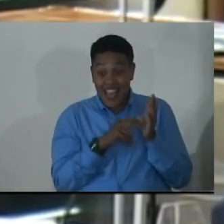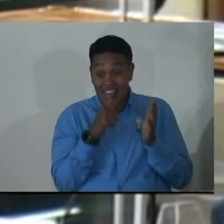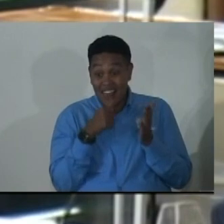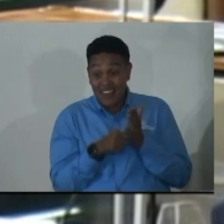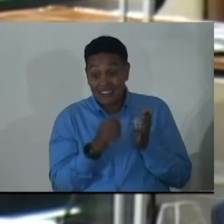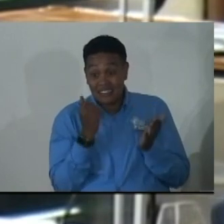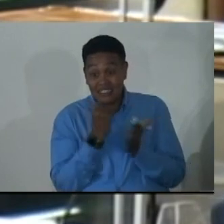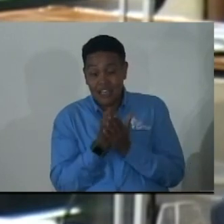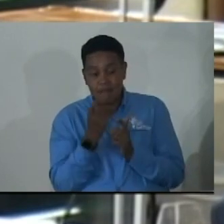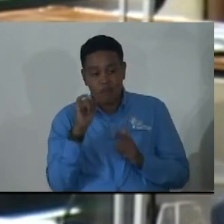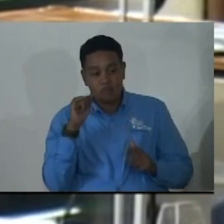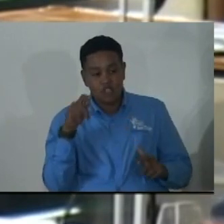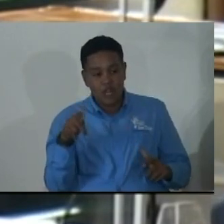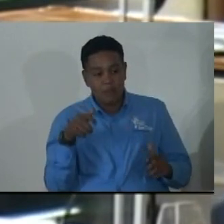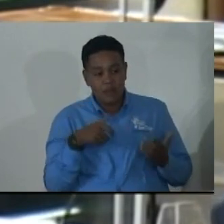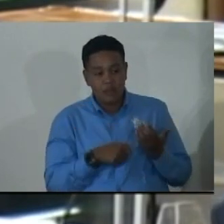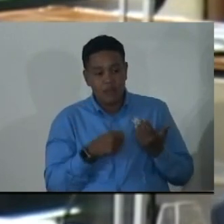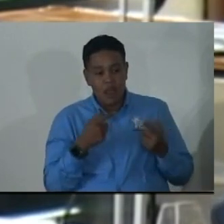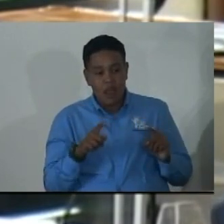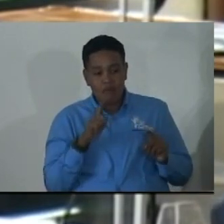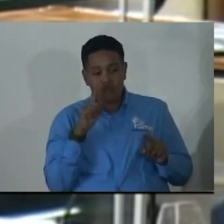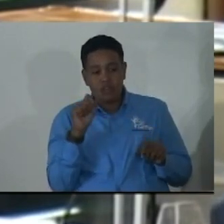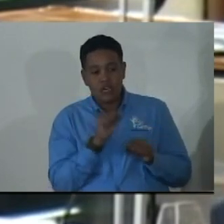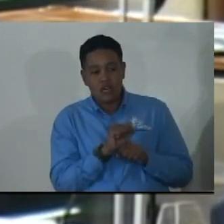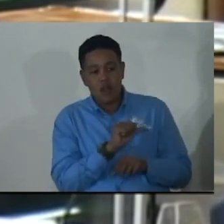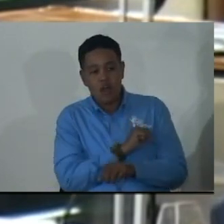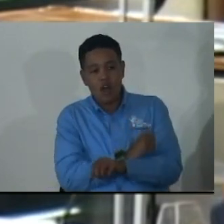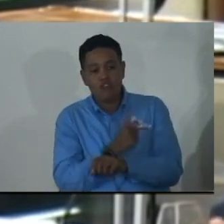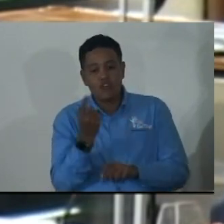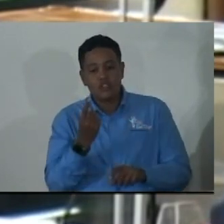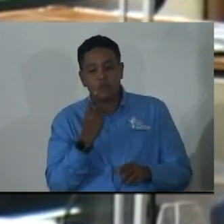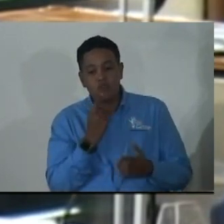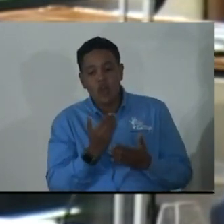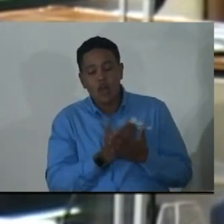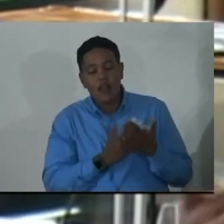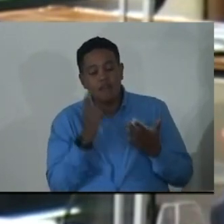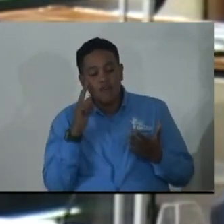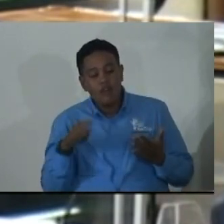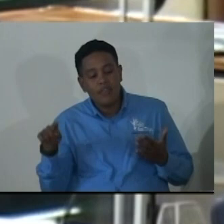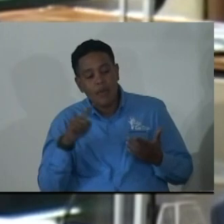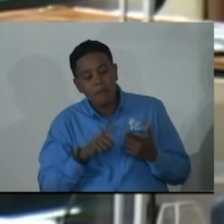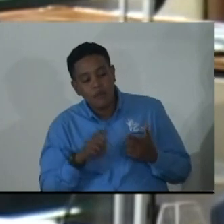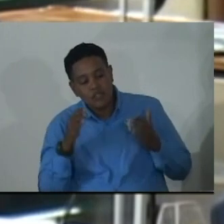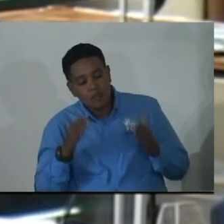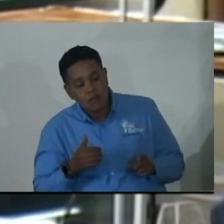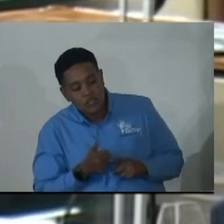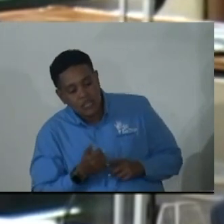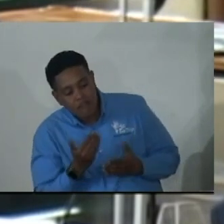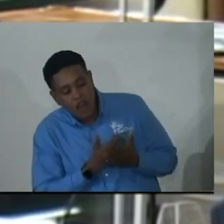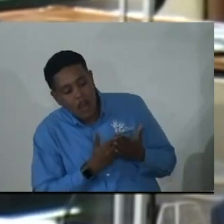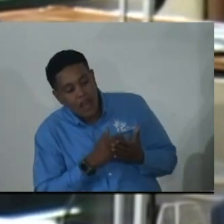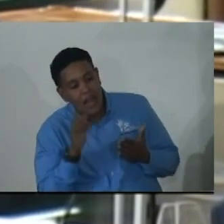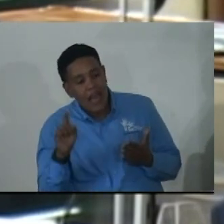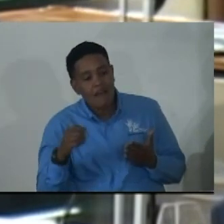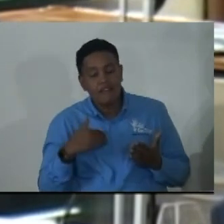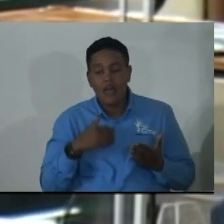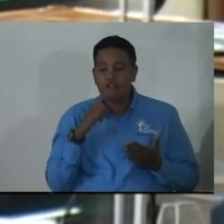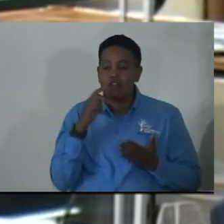from a JP authorizing someone to collect on their behalf, and the person collecting has to have a